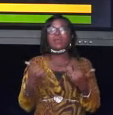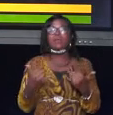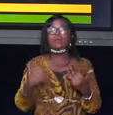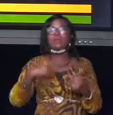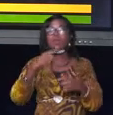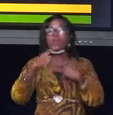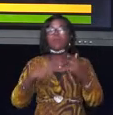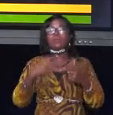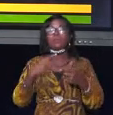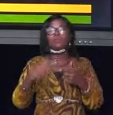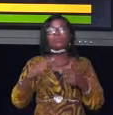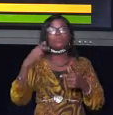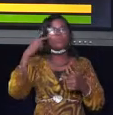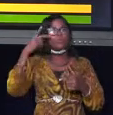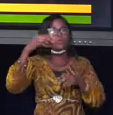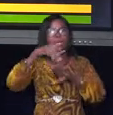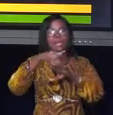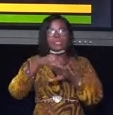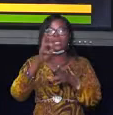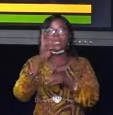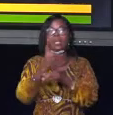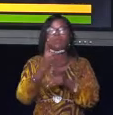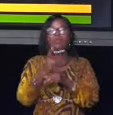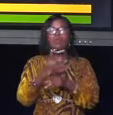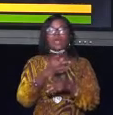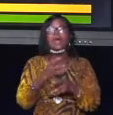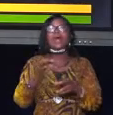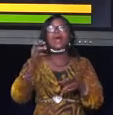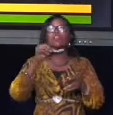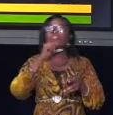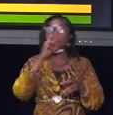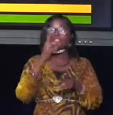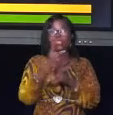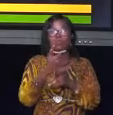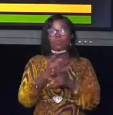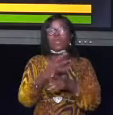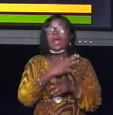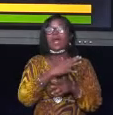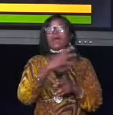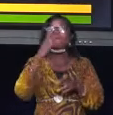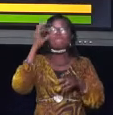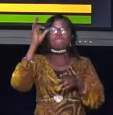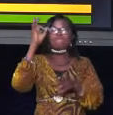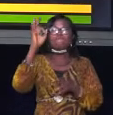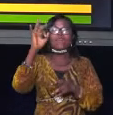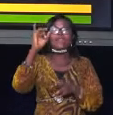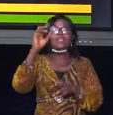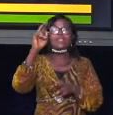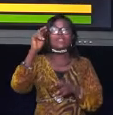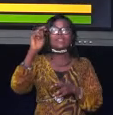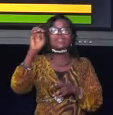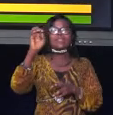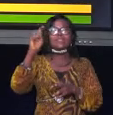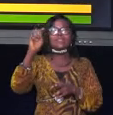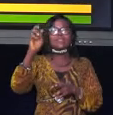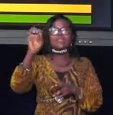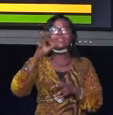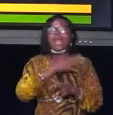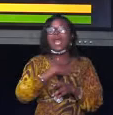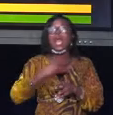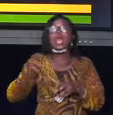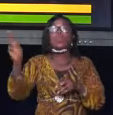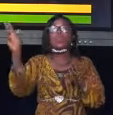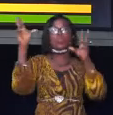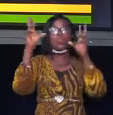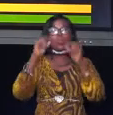verbs. Now we're looking at regular, irregular, finite, and non-finite